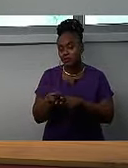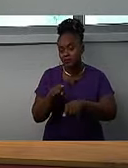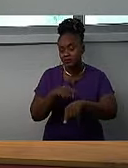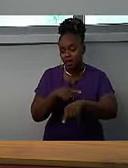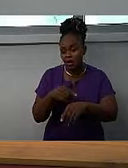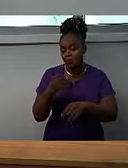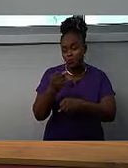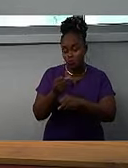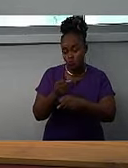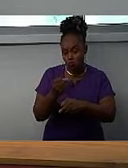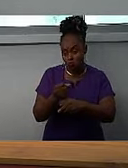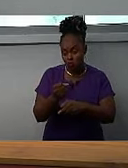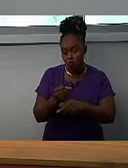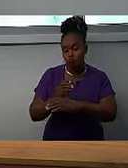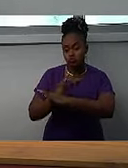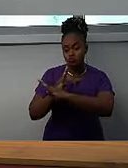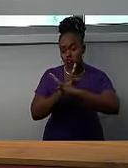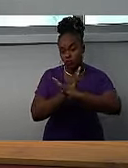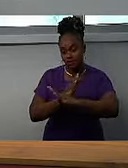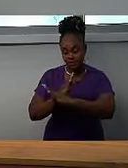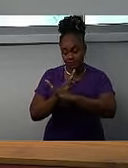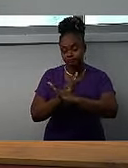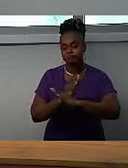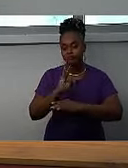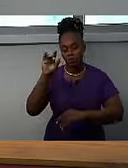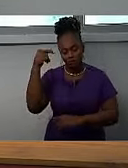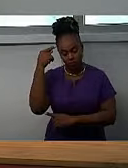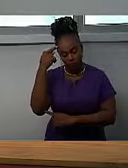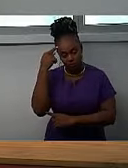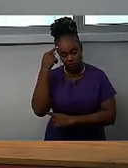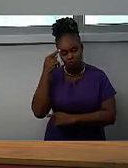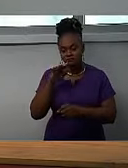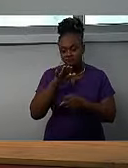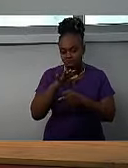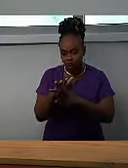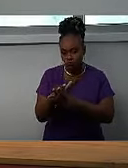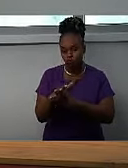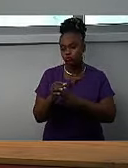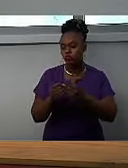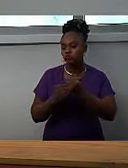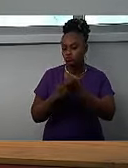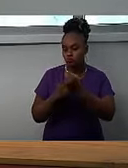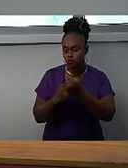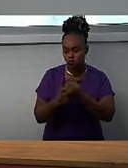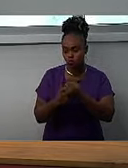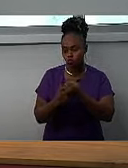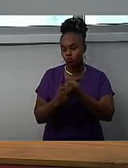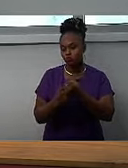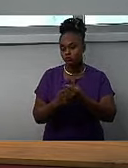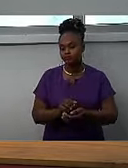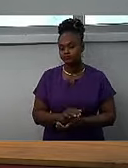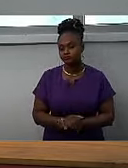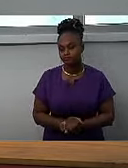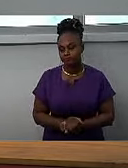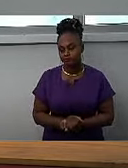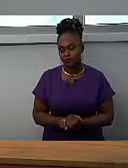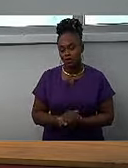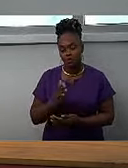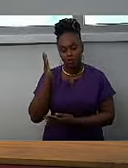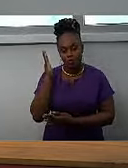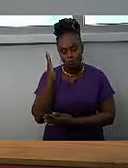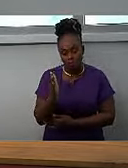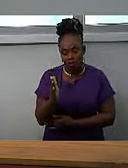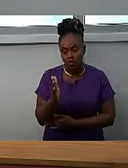my government is fully committed to their well-being. We will establish access to counseling services